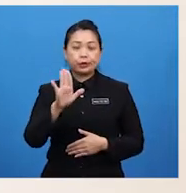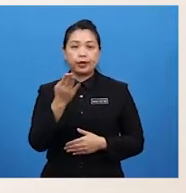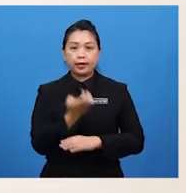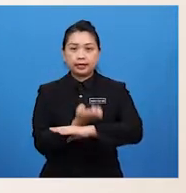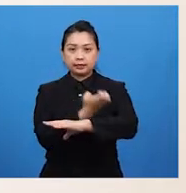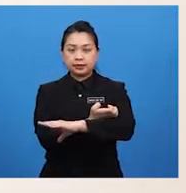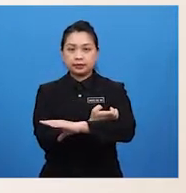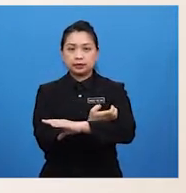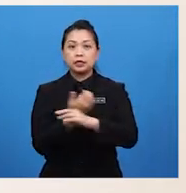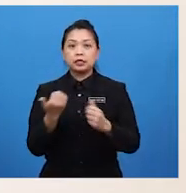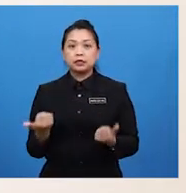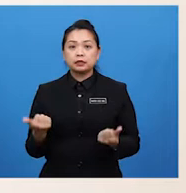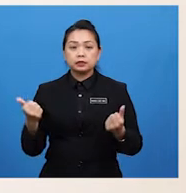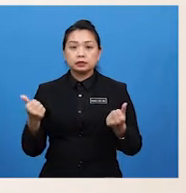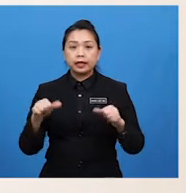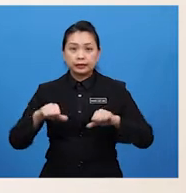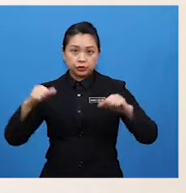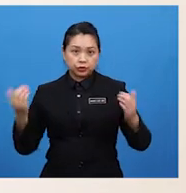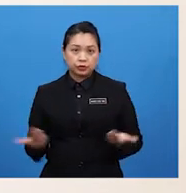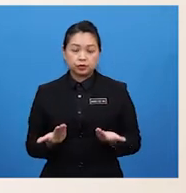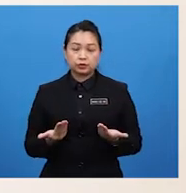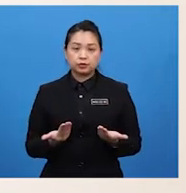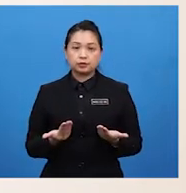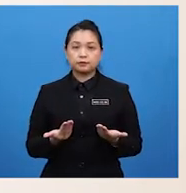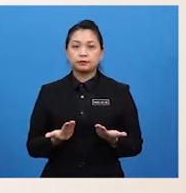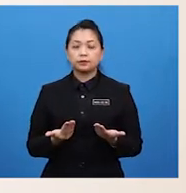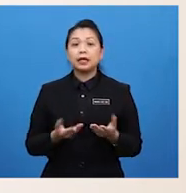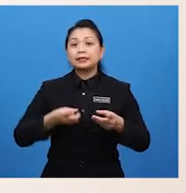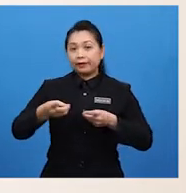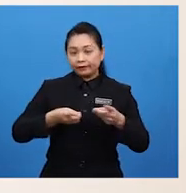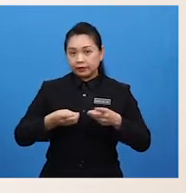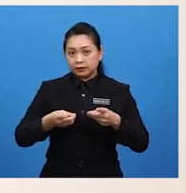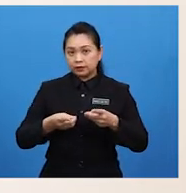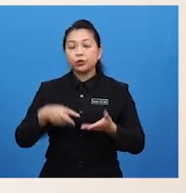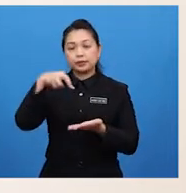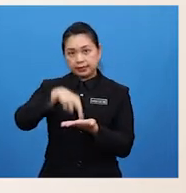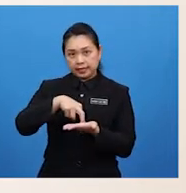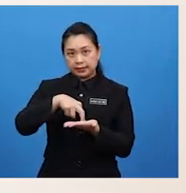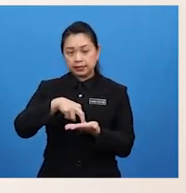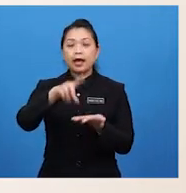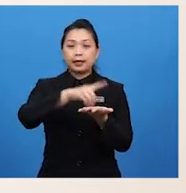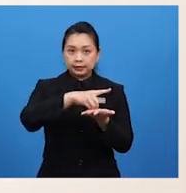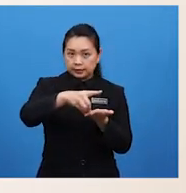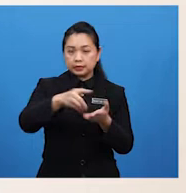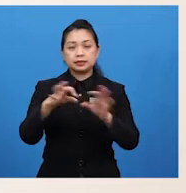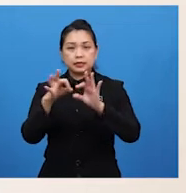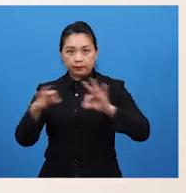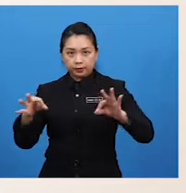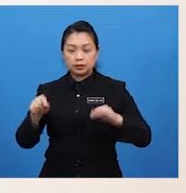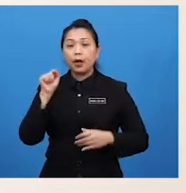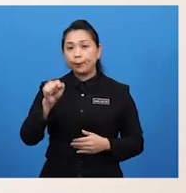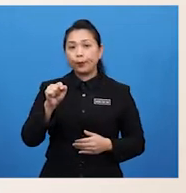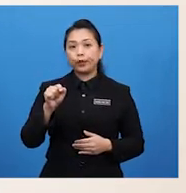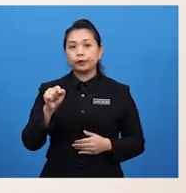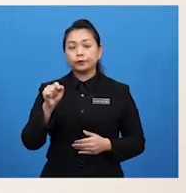are introduction, which includes your definition, your stand and thesis statement,